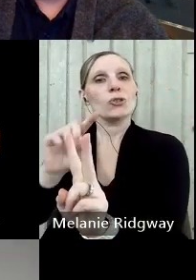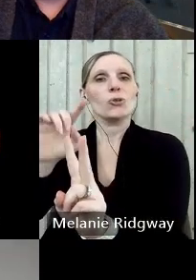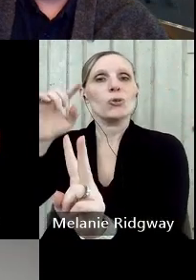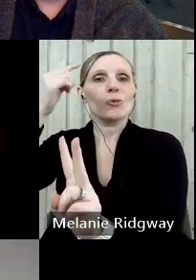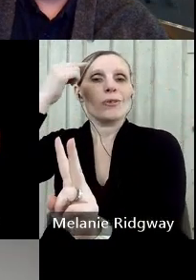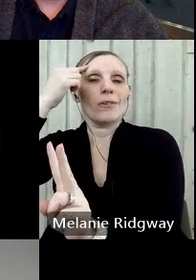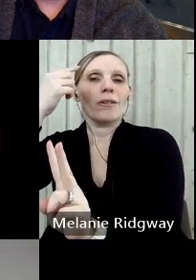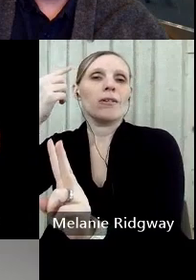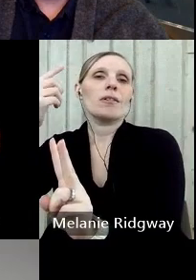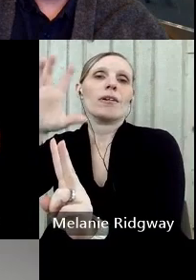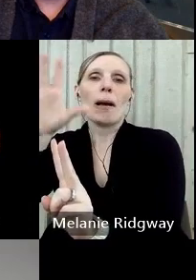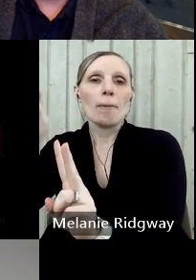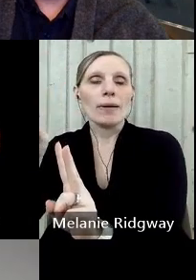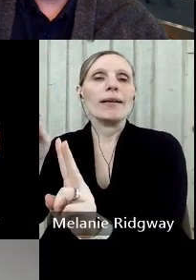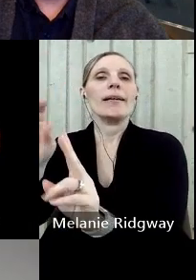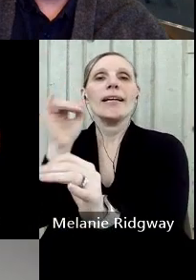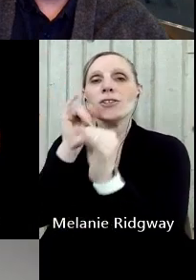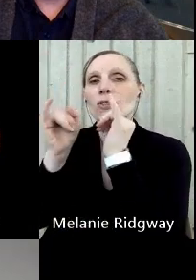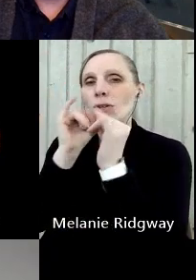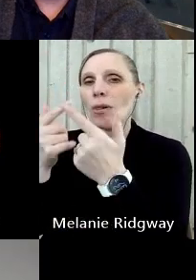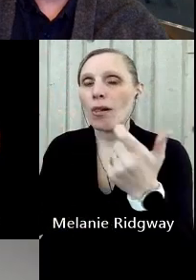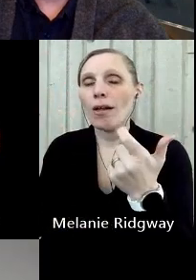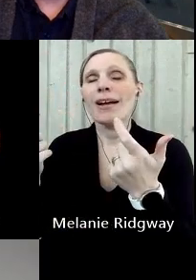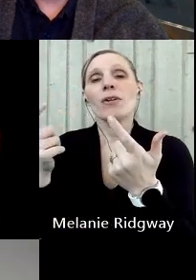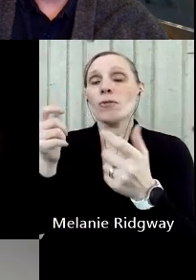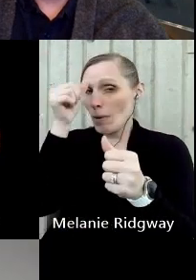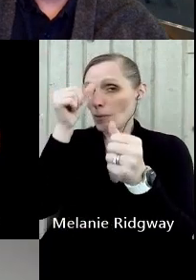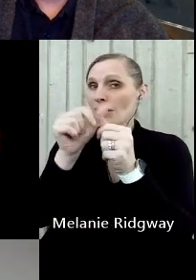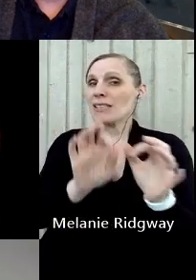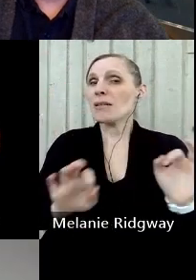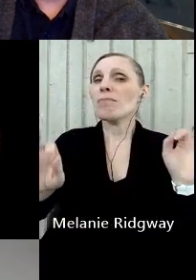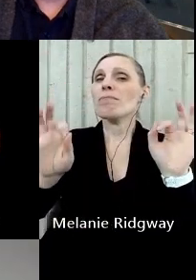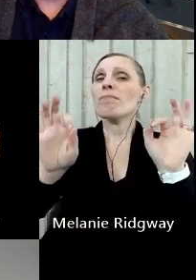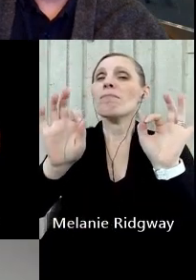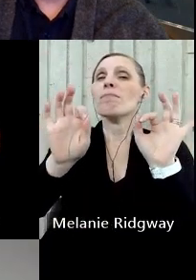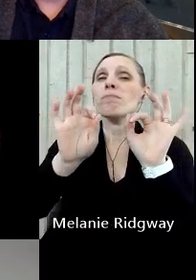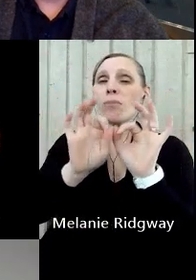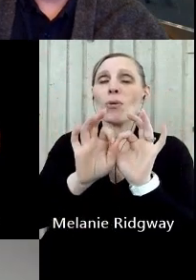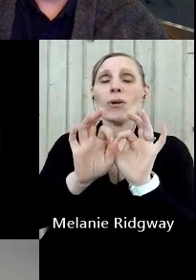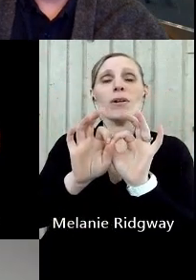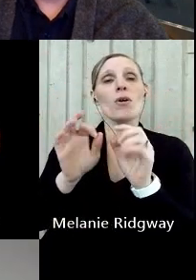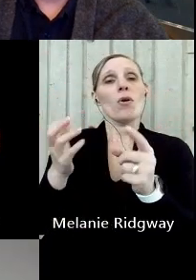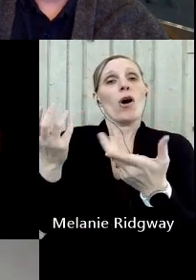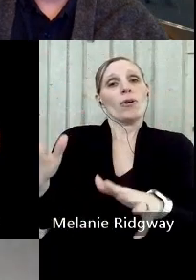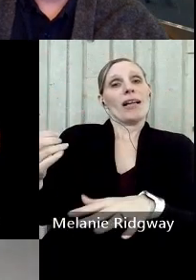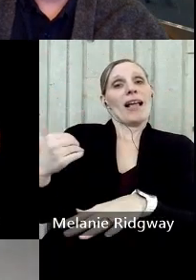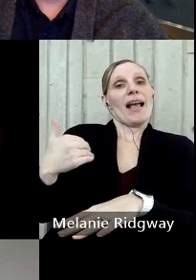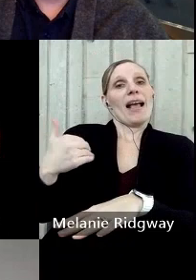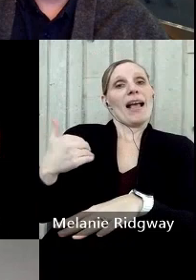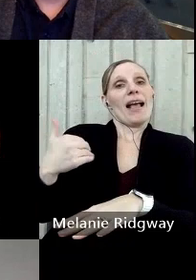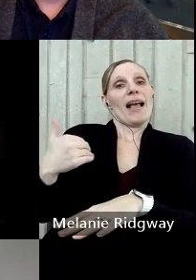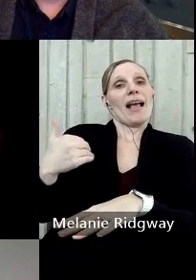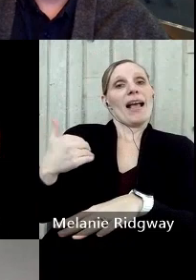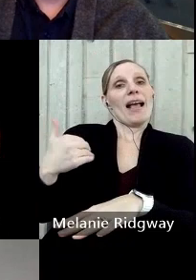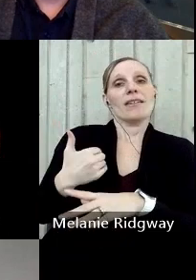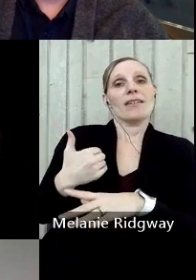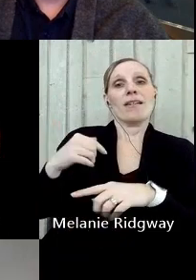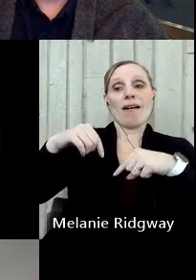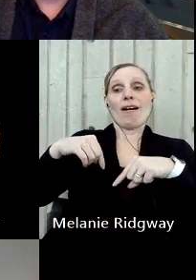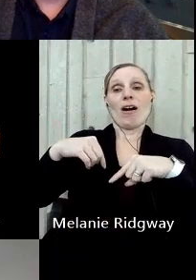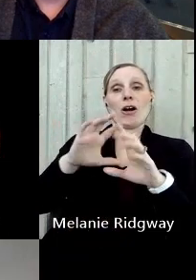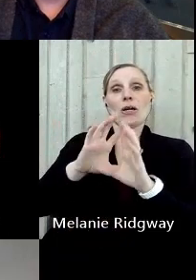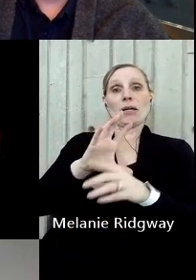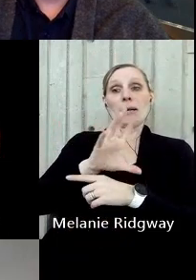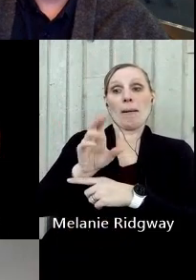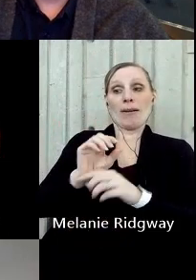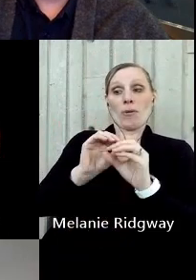like Sarah said, the relationship between the employer and the service provider has already been established, and they know that